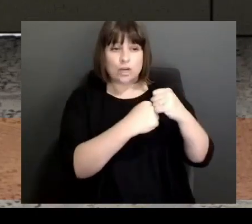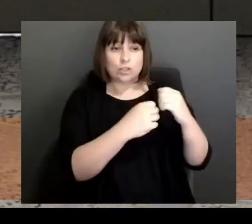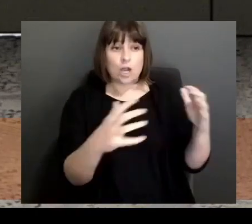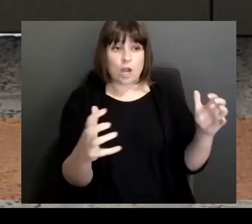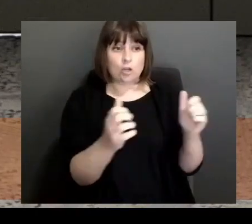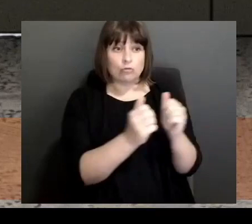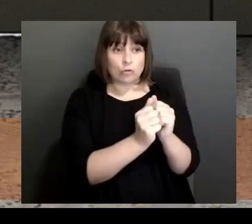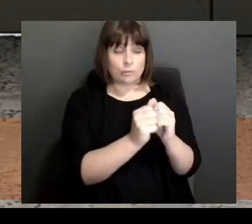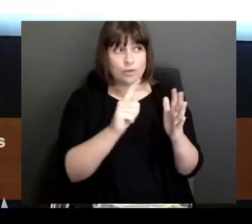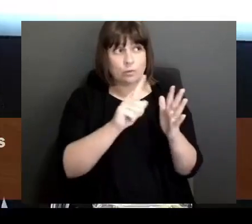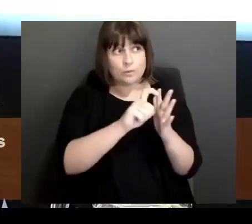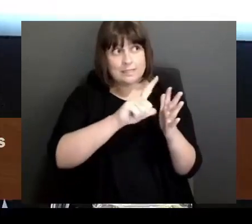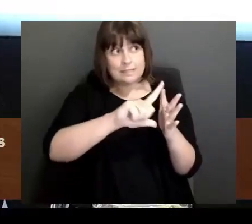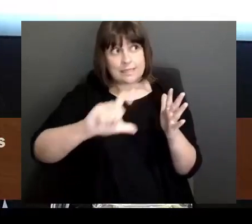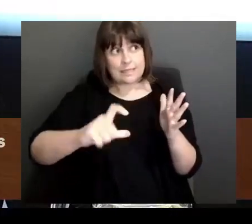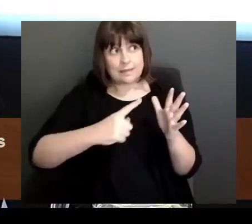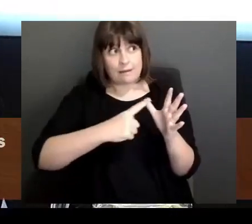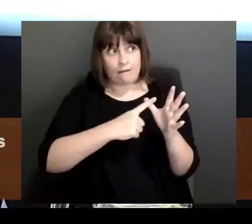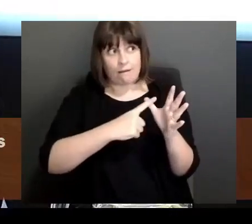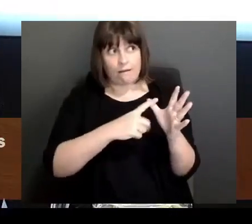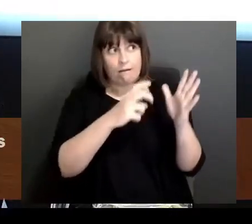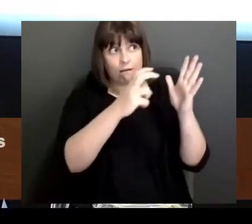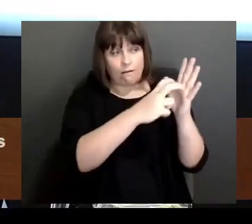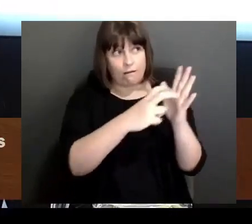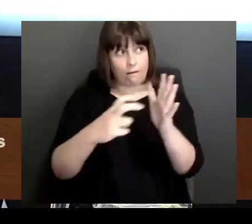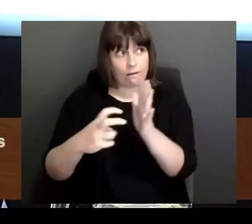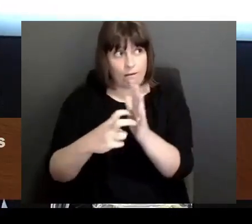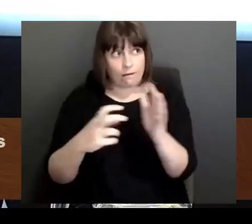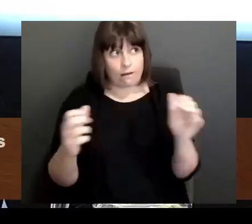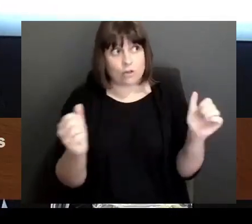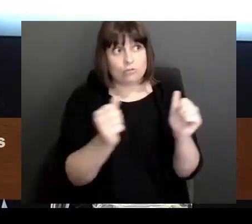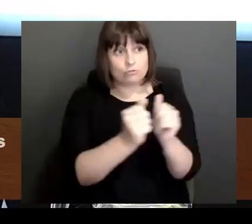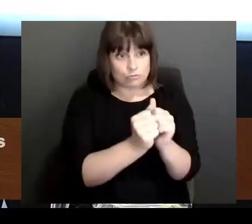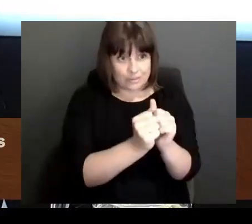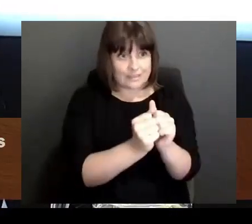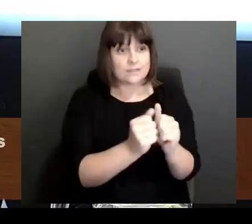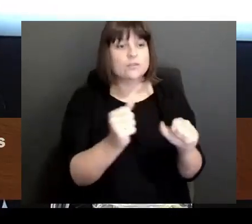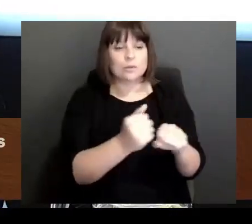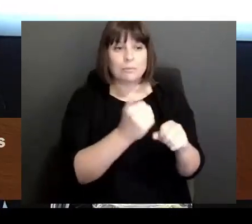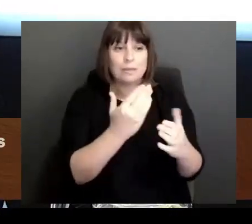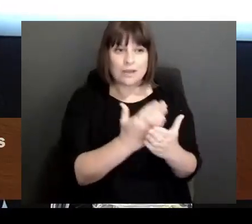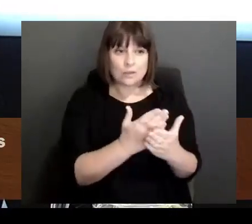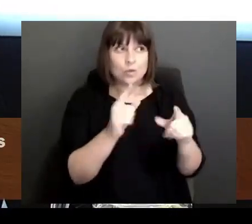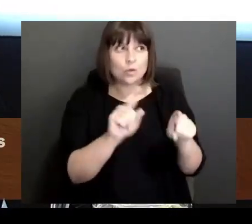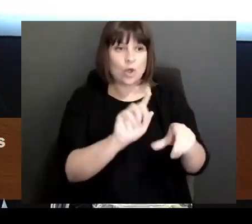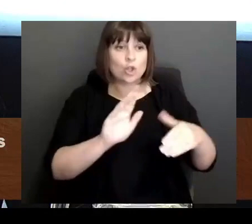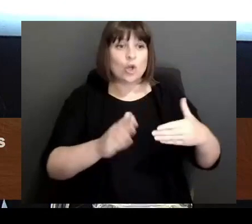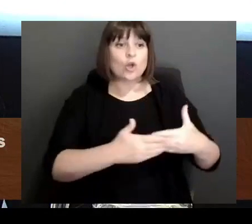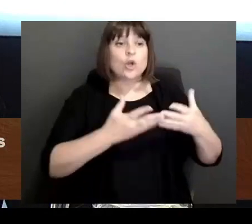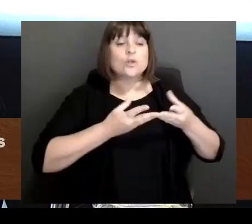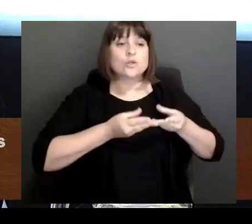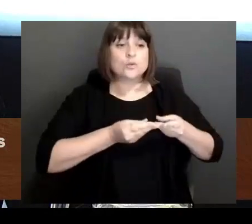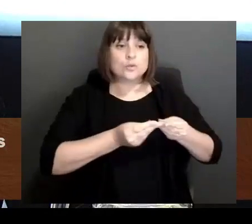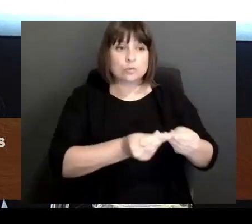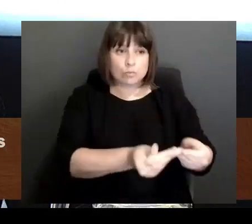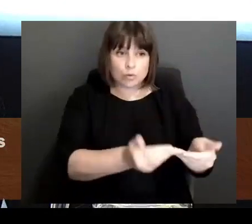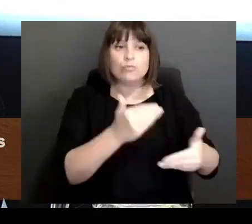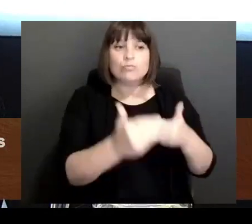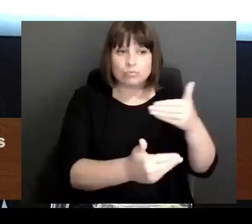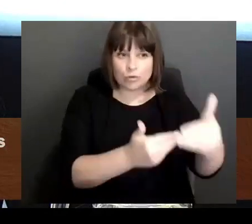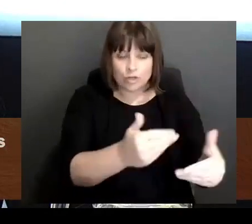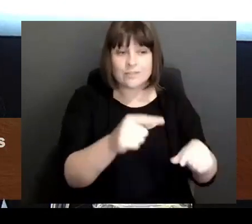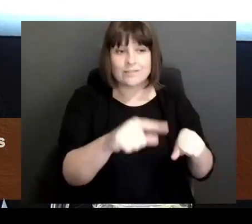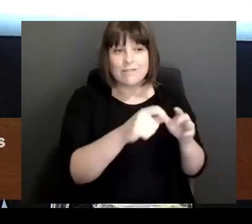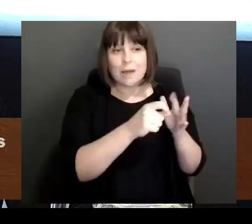with government, to ensure that there was a smooth closure, if you like, of that power